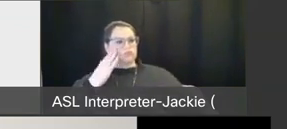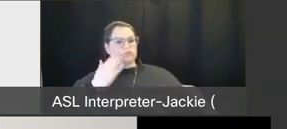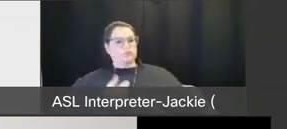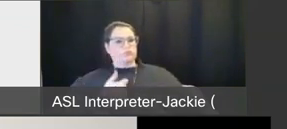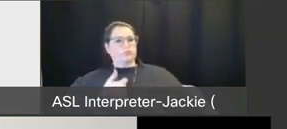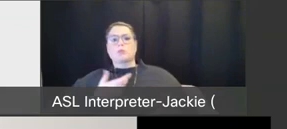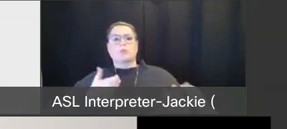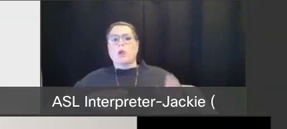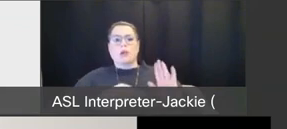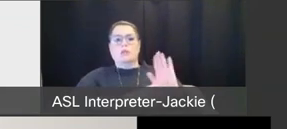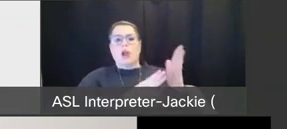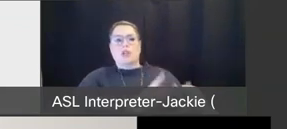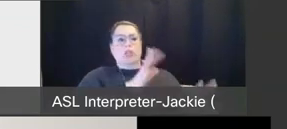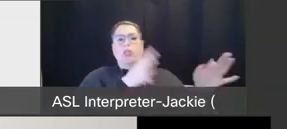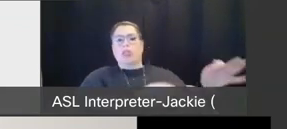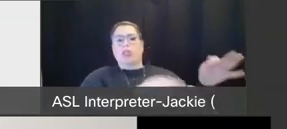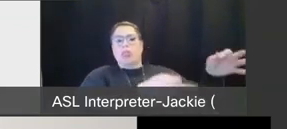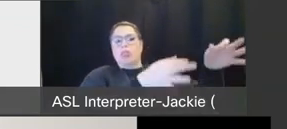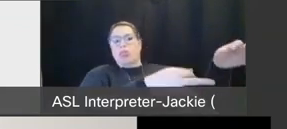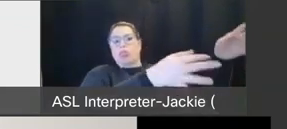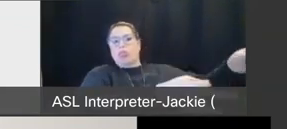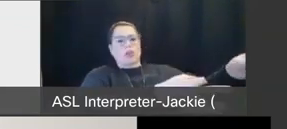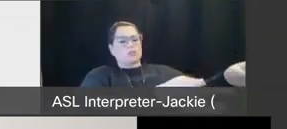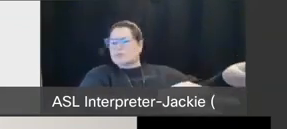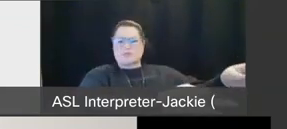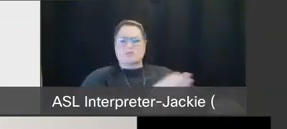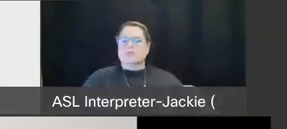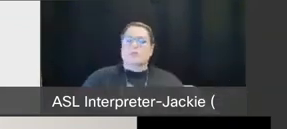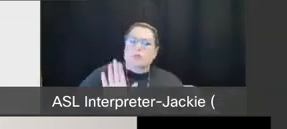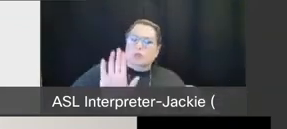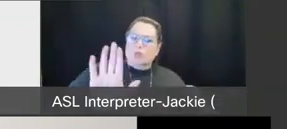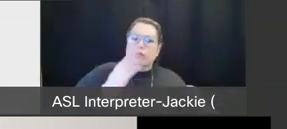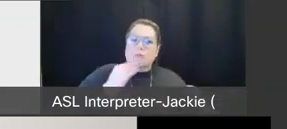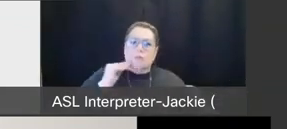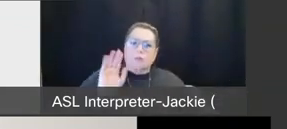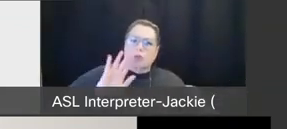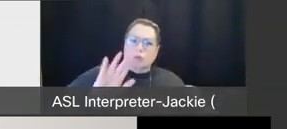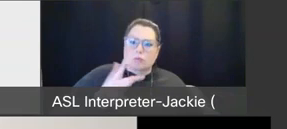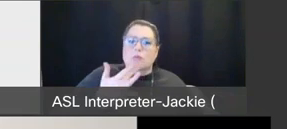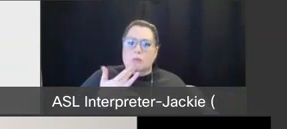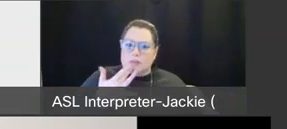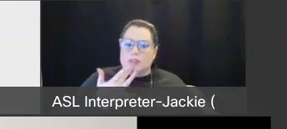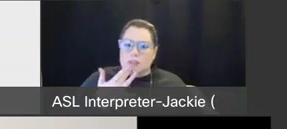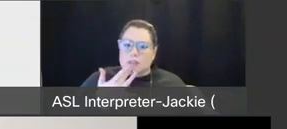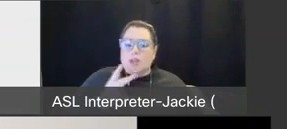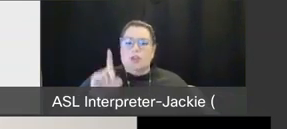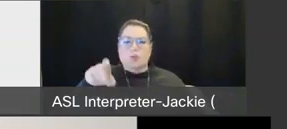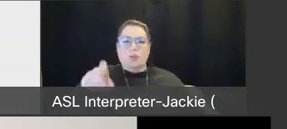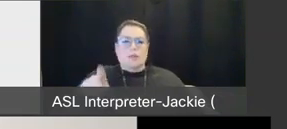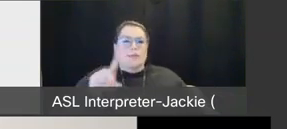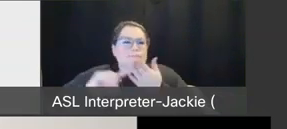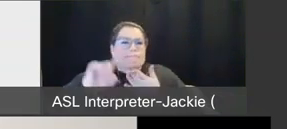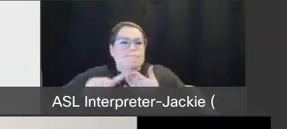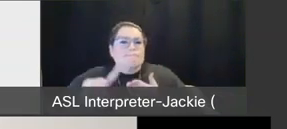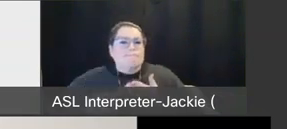important for you to have a particular type of flooring, then you need to find out, does that meet with the timeline? Does that meet with